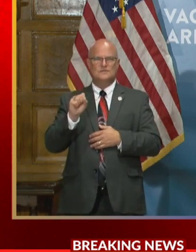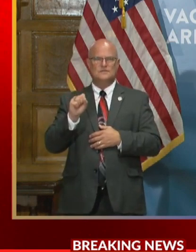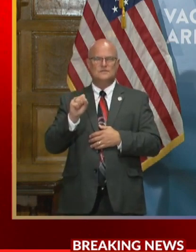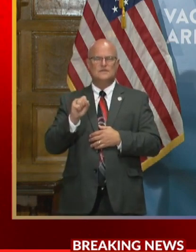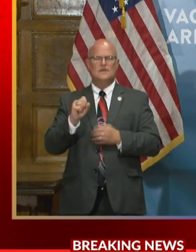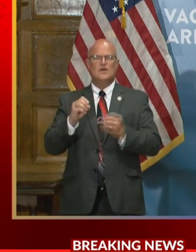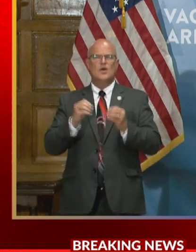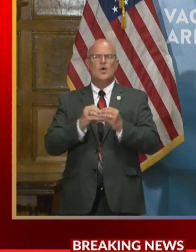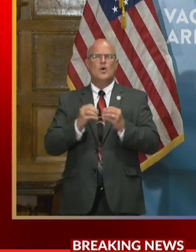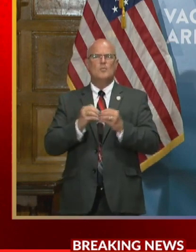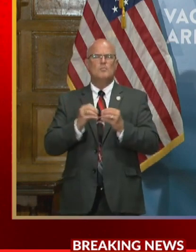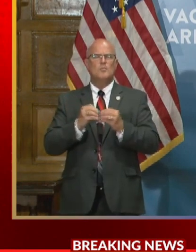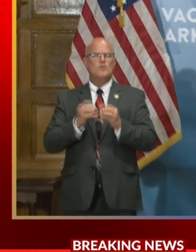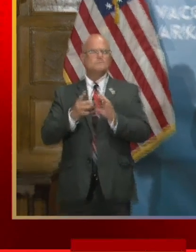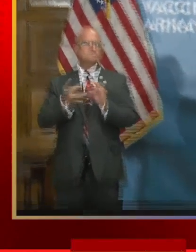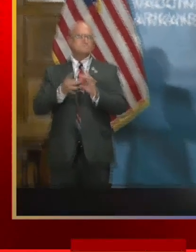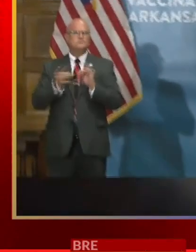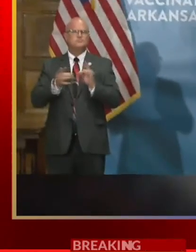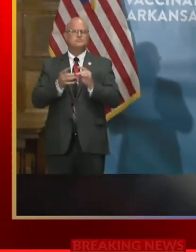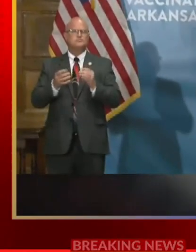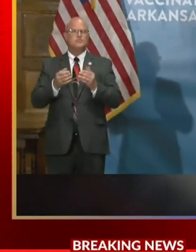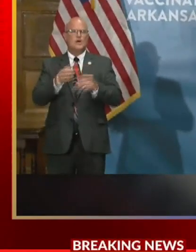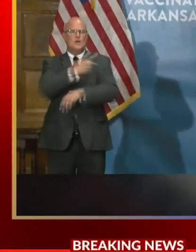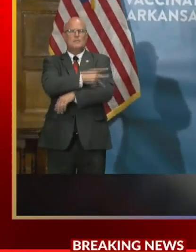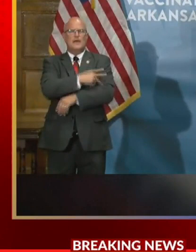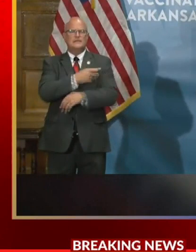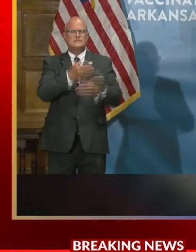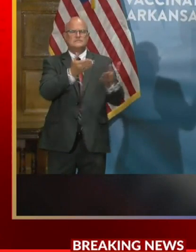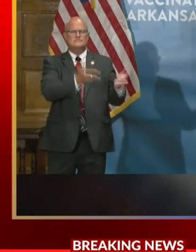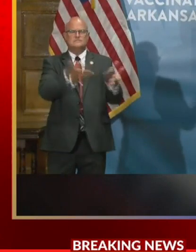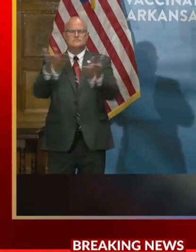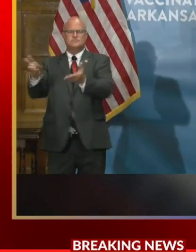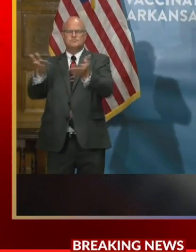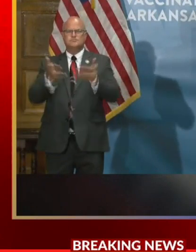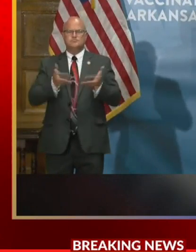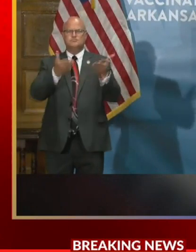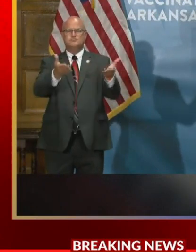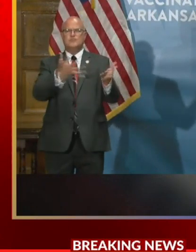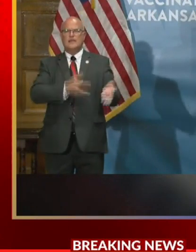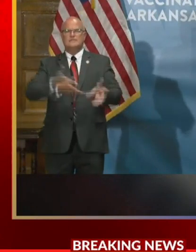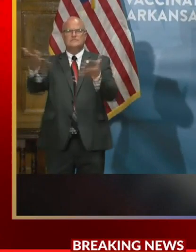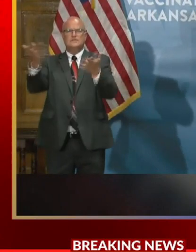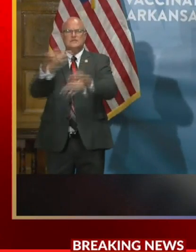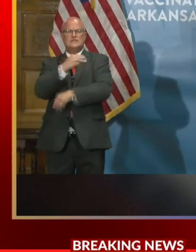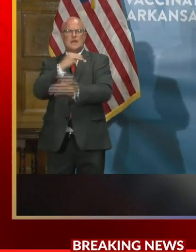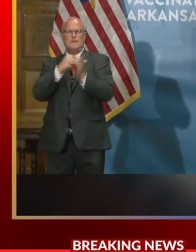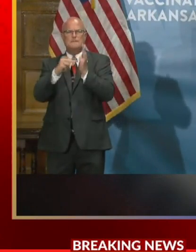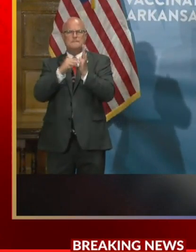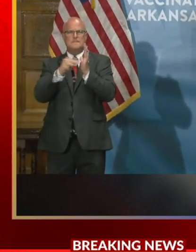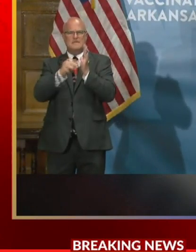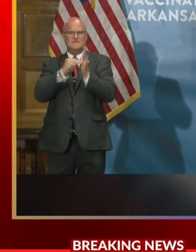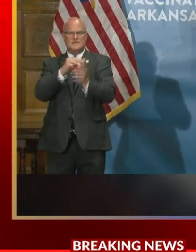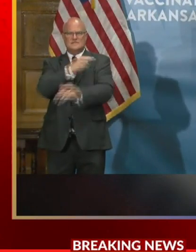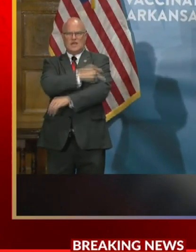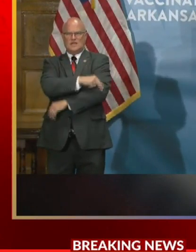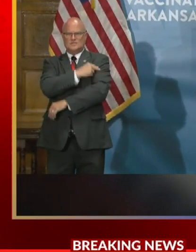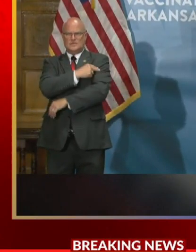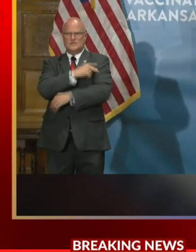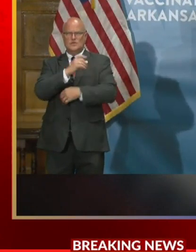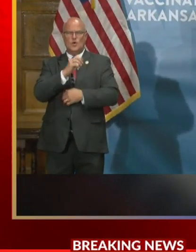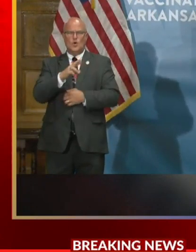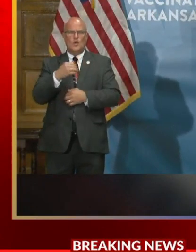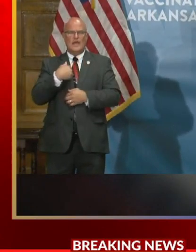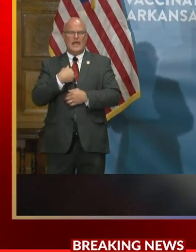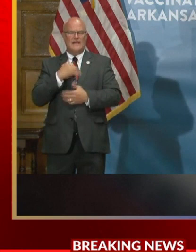any conversations about transporting patients possibly to Memphis area hospitals, or do you know of any conversations